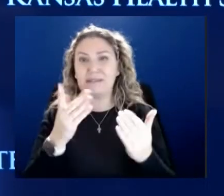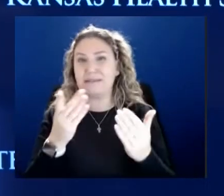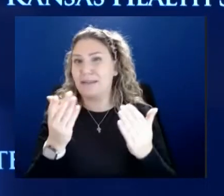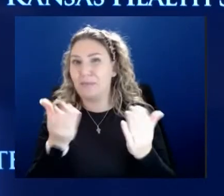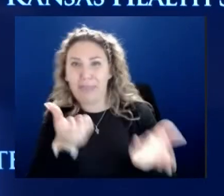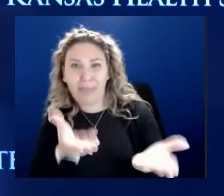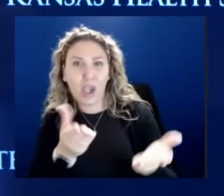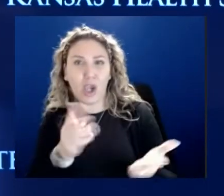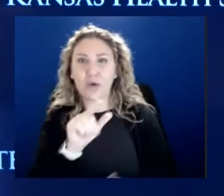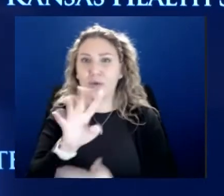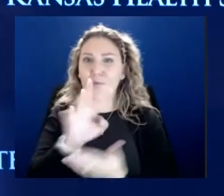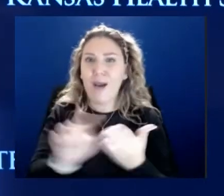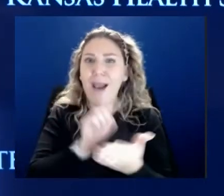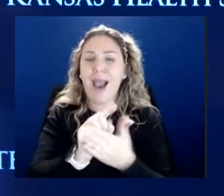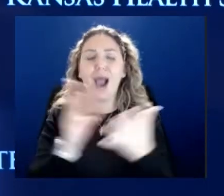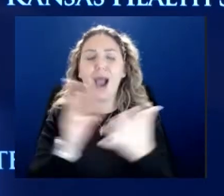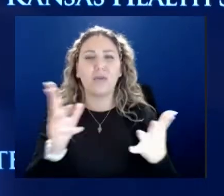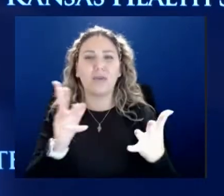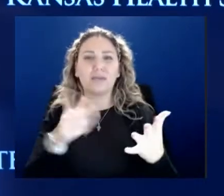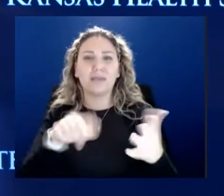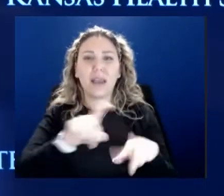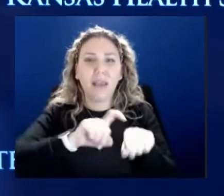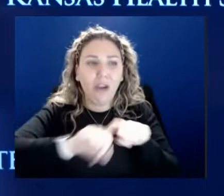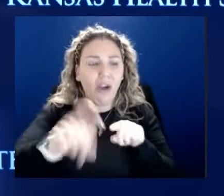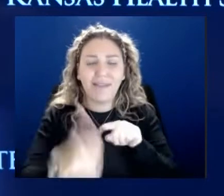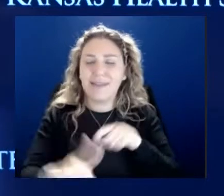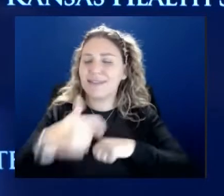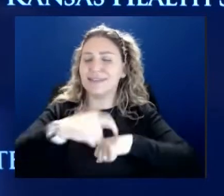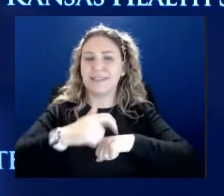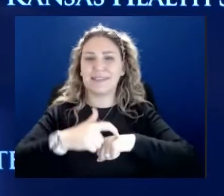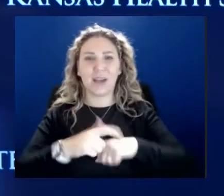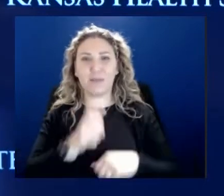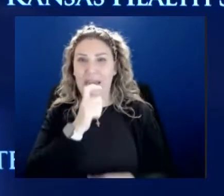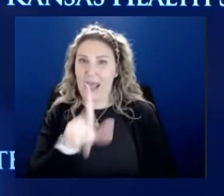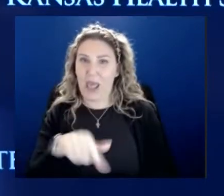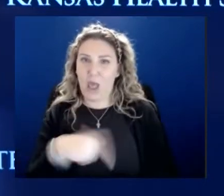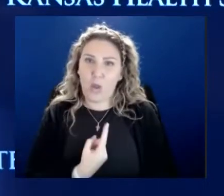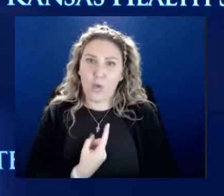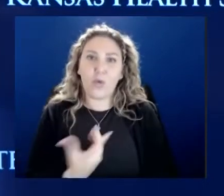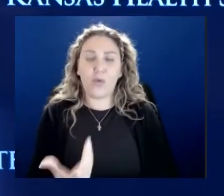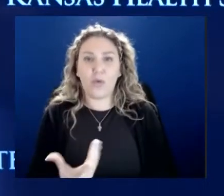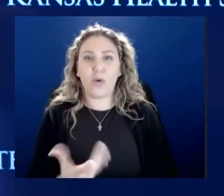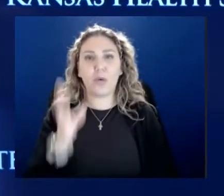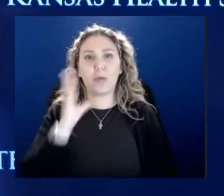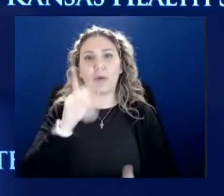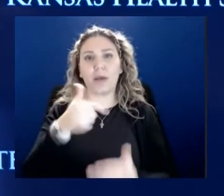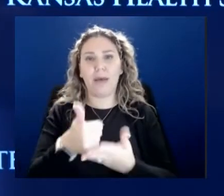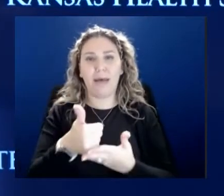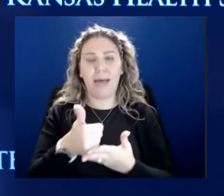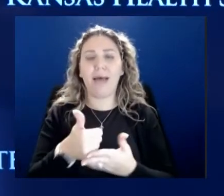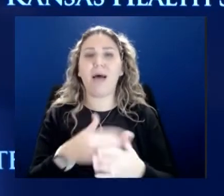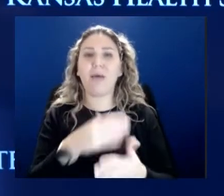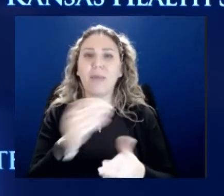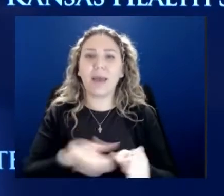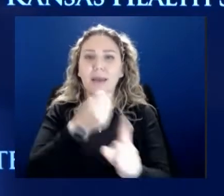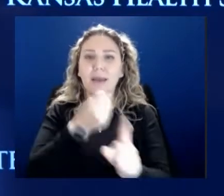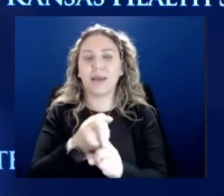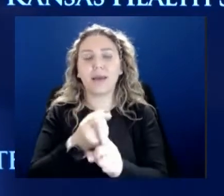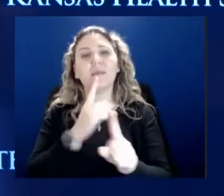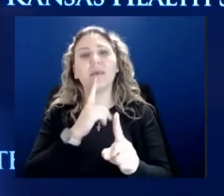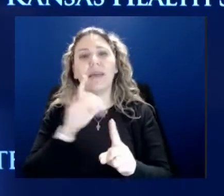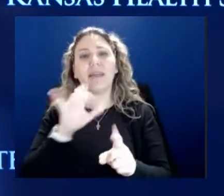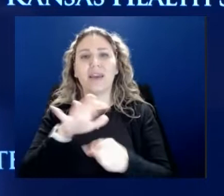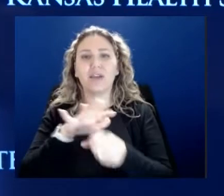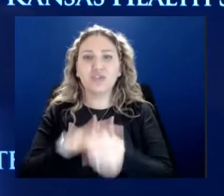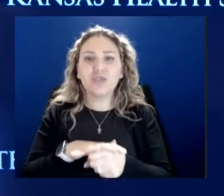something, that they've got people they can call, that they are truly not alone. I think will help buffer the impacts of post-traumatic stress or acute stress